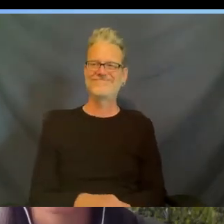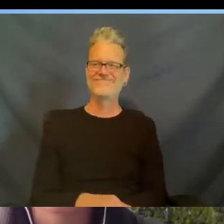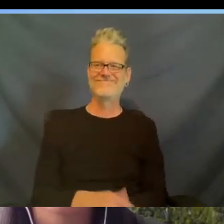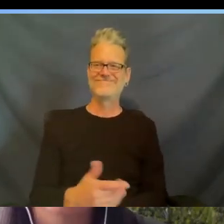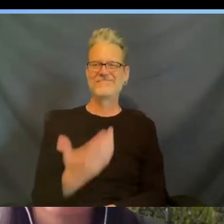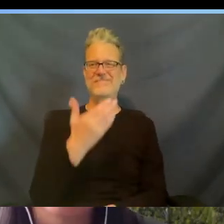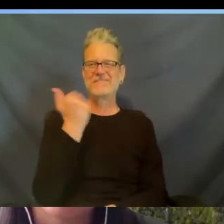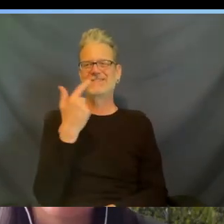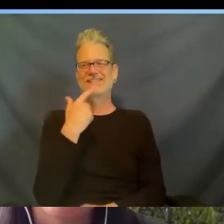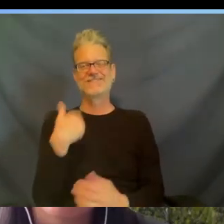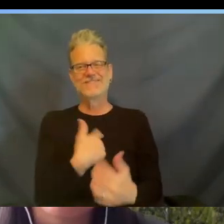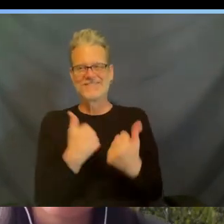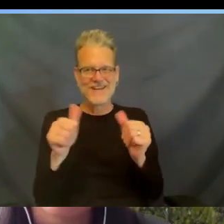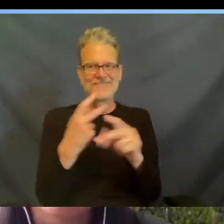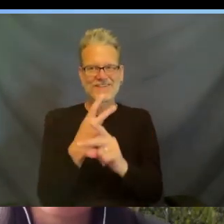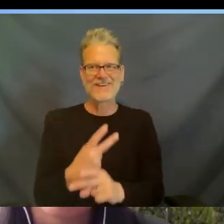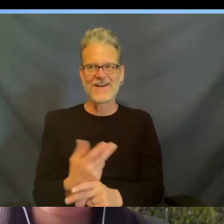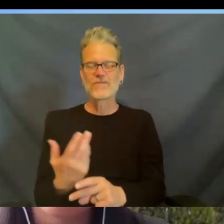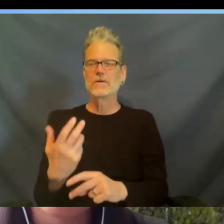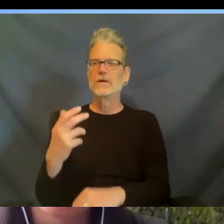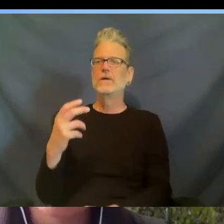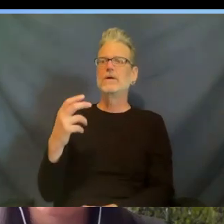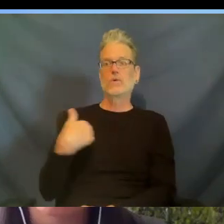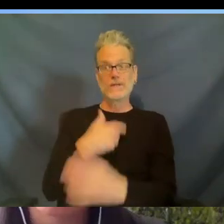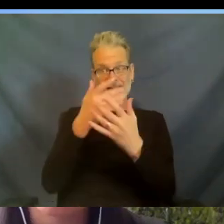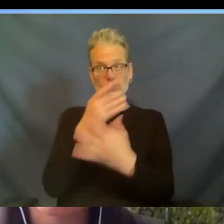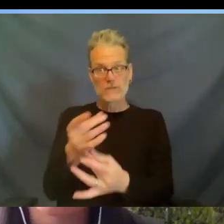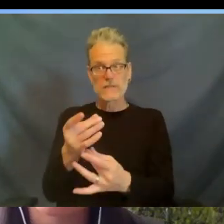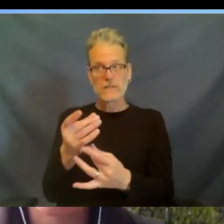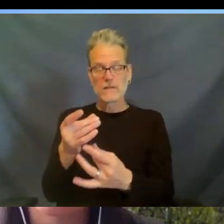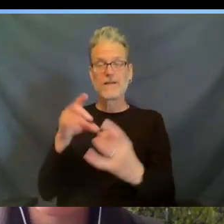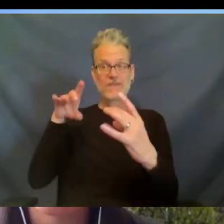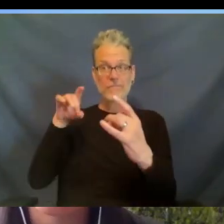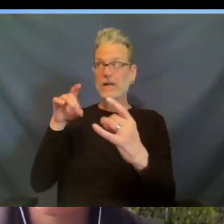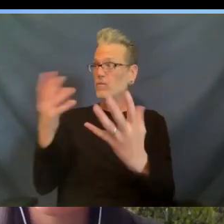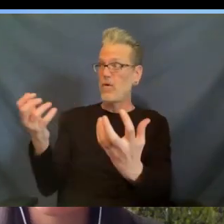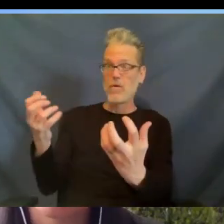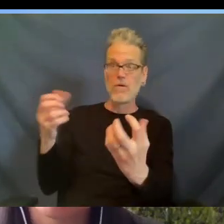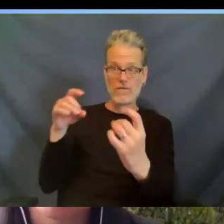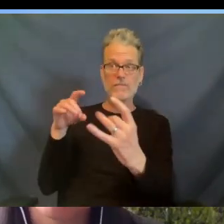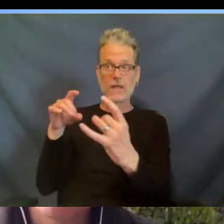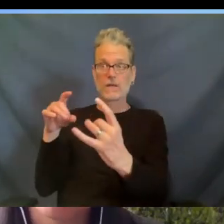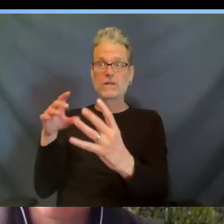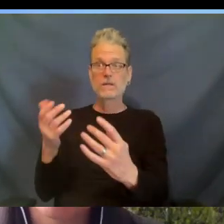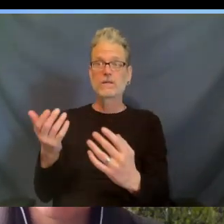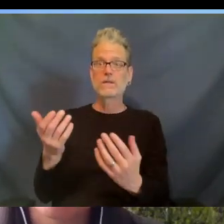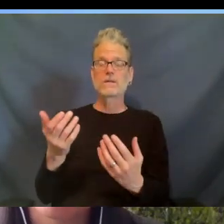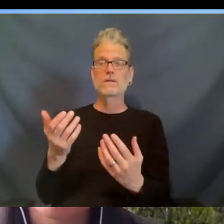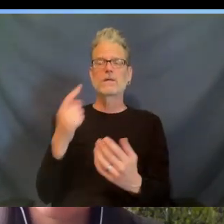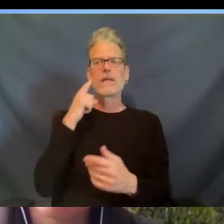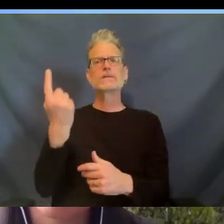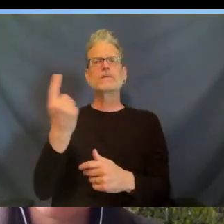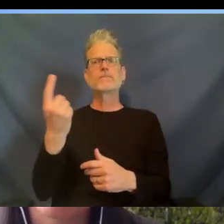so we're very interested in getting feedback. I think one of the things we try to